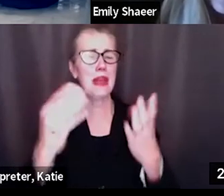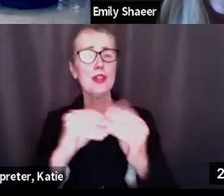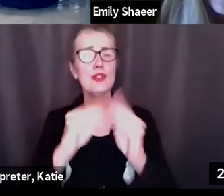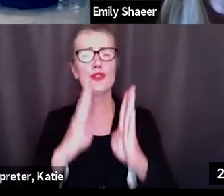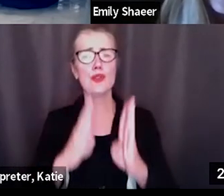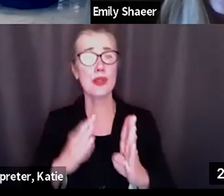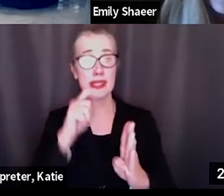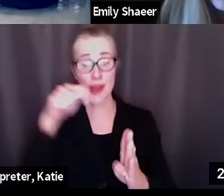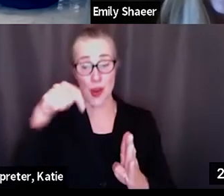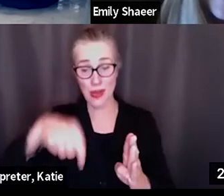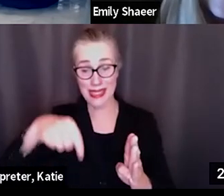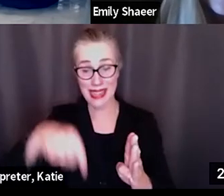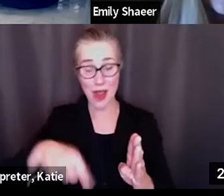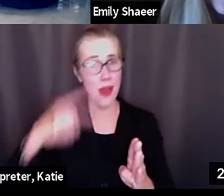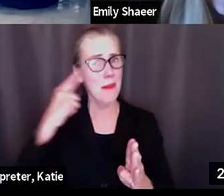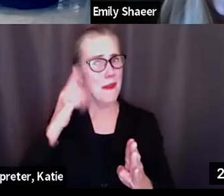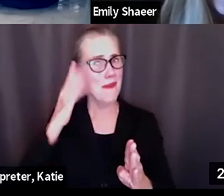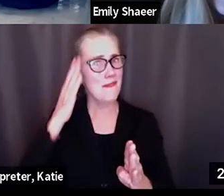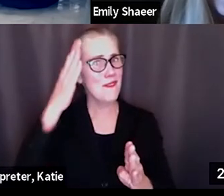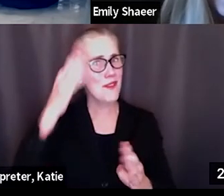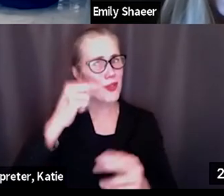can dream thank you